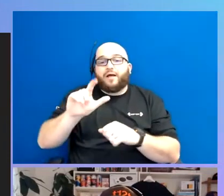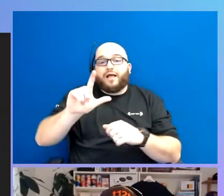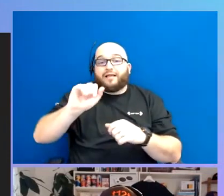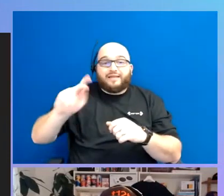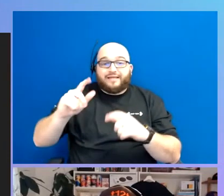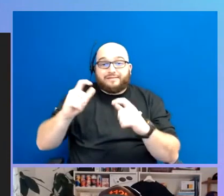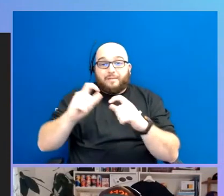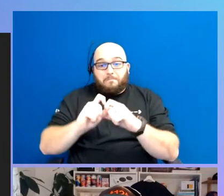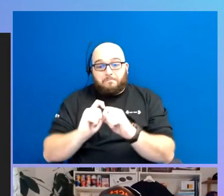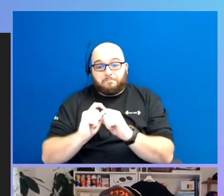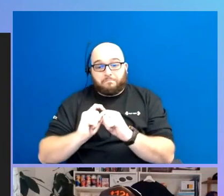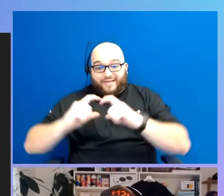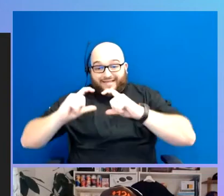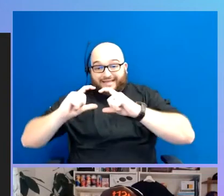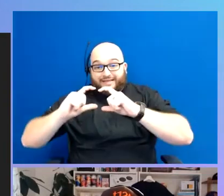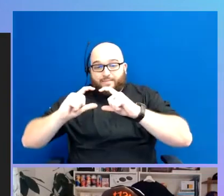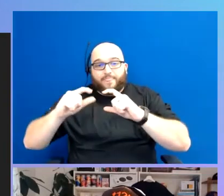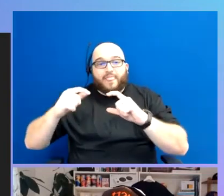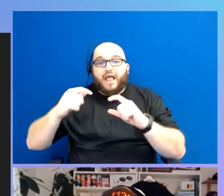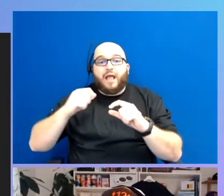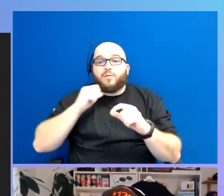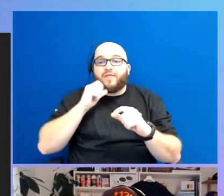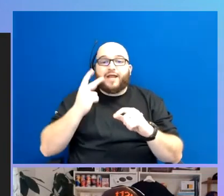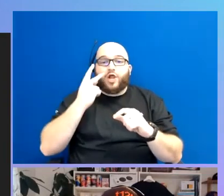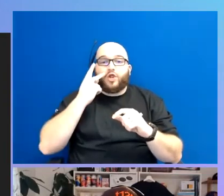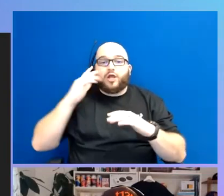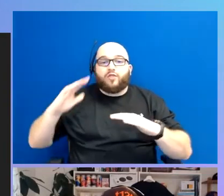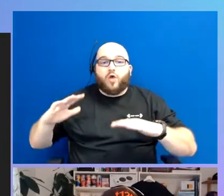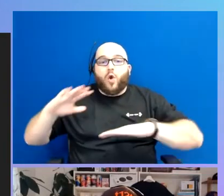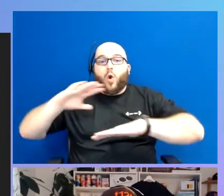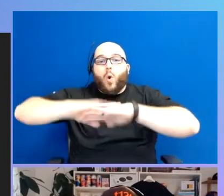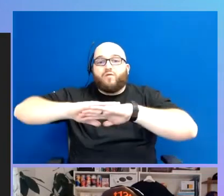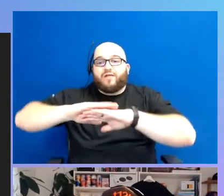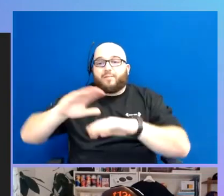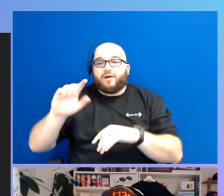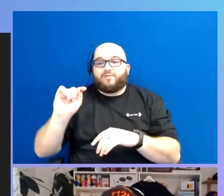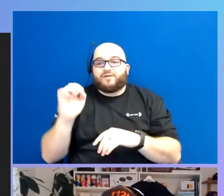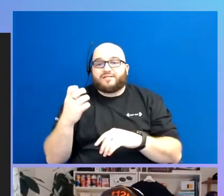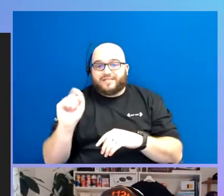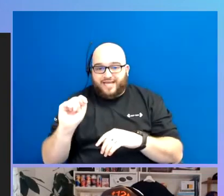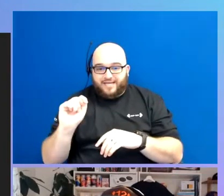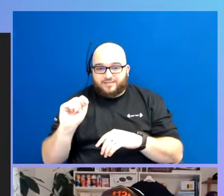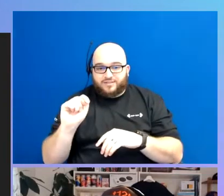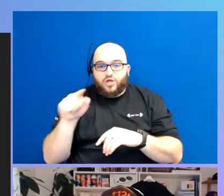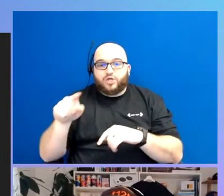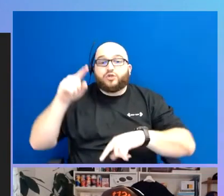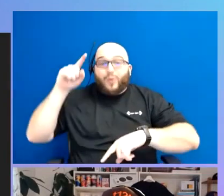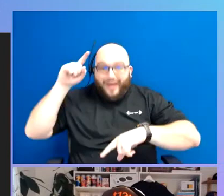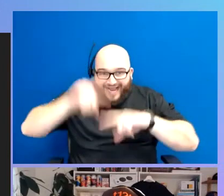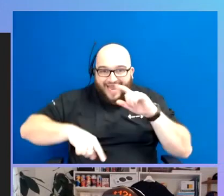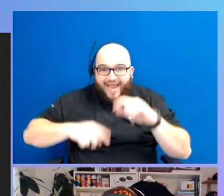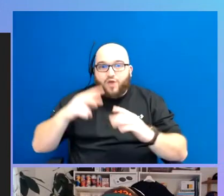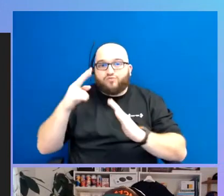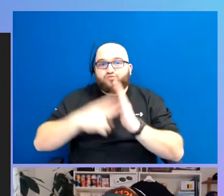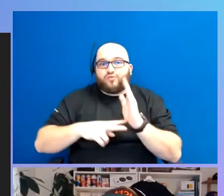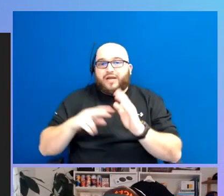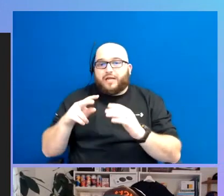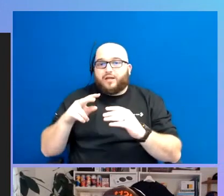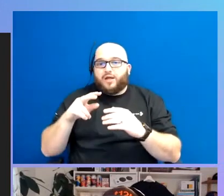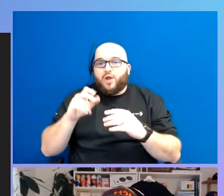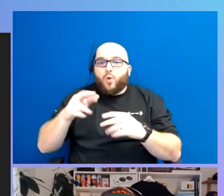haven't looked into the overlapping of the text, so you cannot read the text that is around it, or it's very hard to